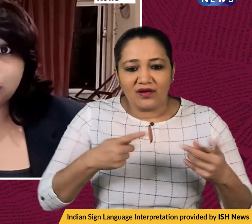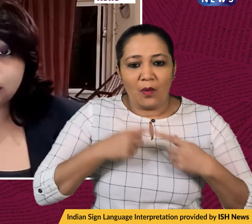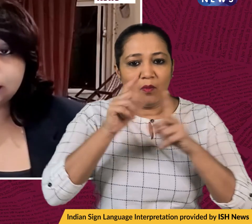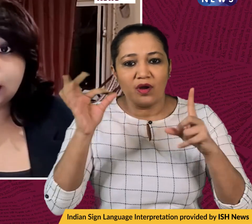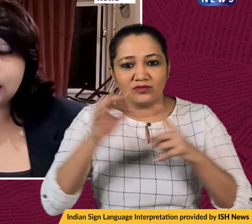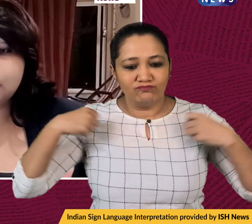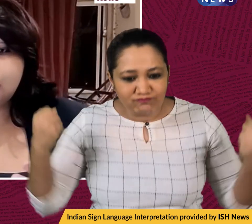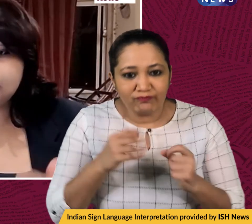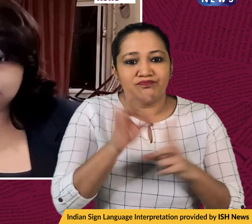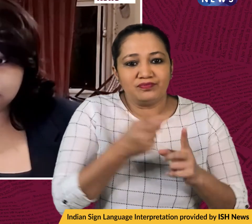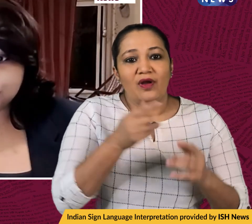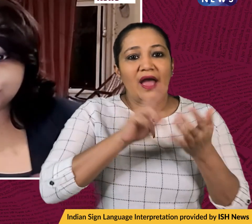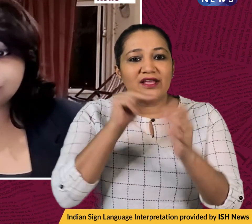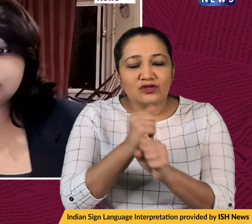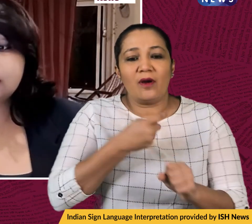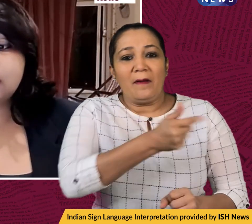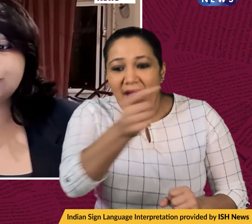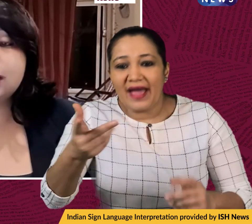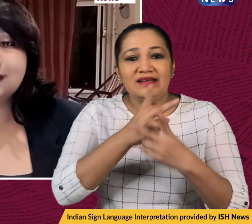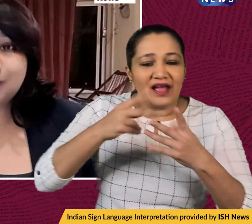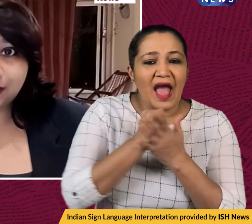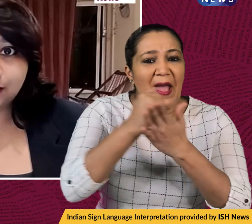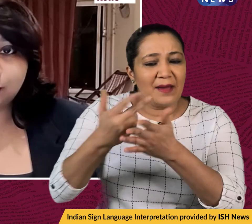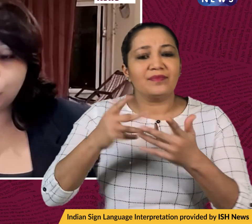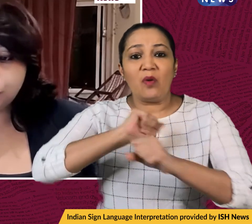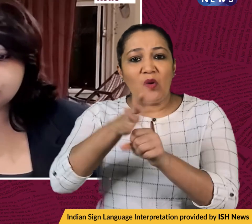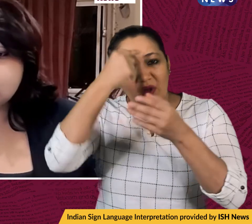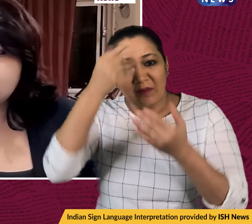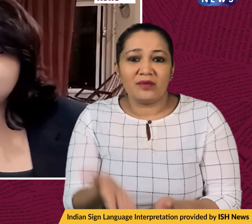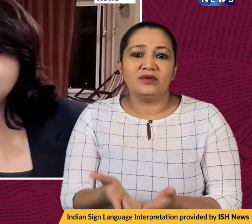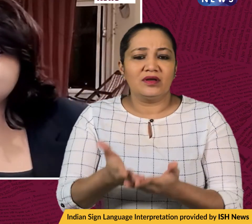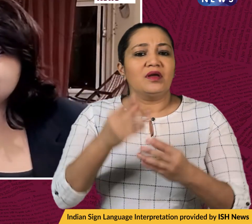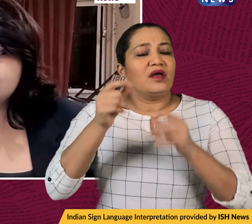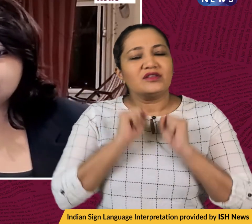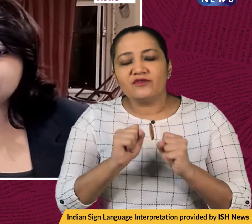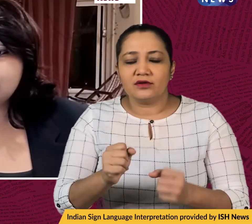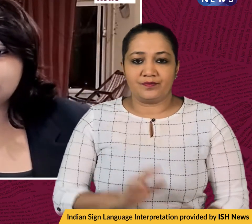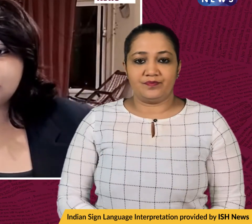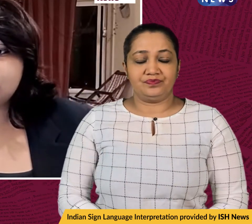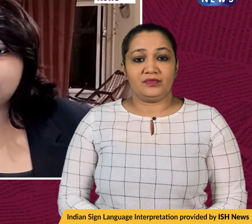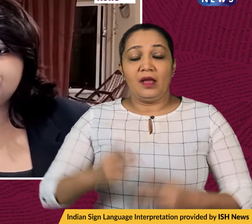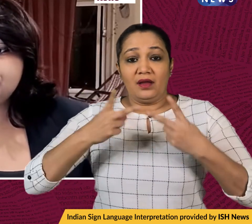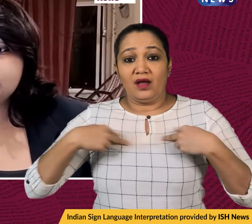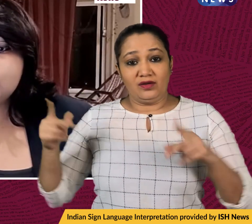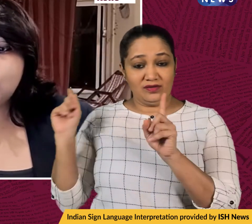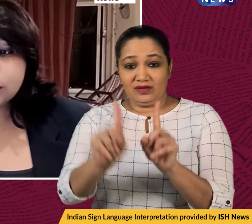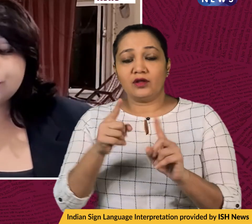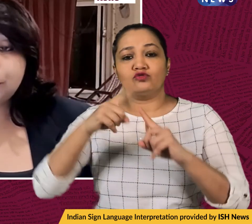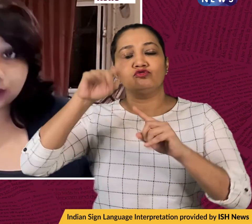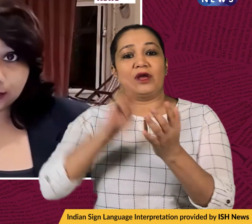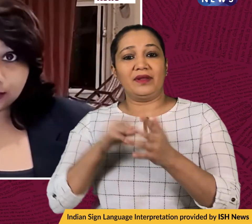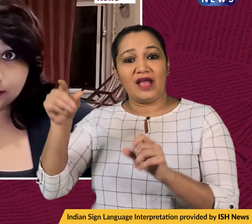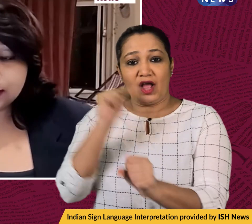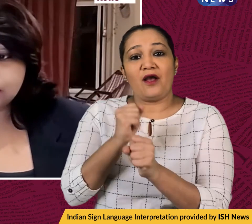relief work done by these NGOs as the country is battling COVID. Now, Solicitor General Tushar Mehta